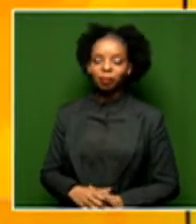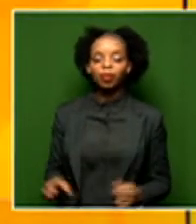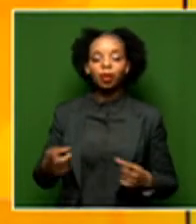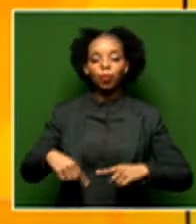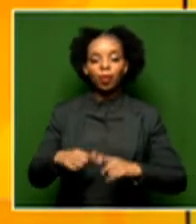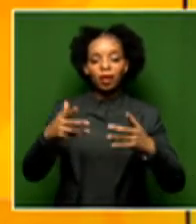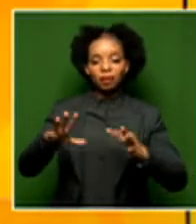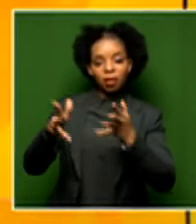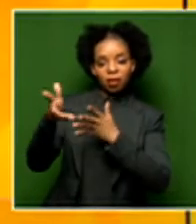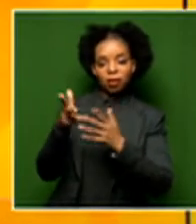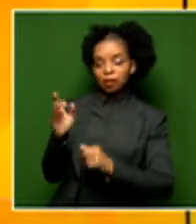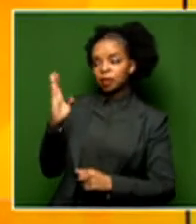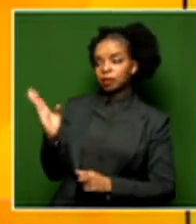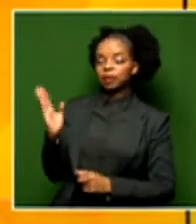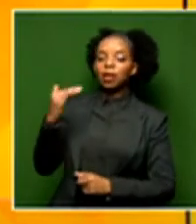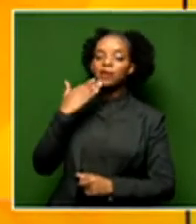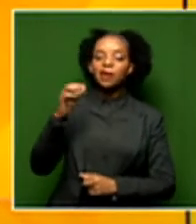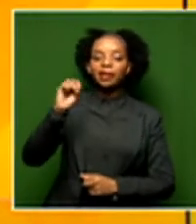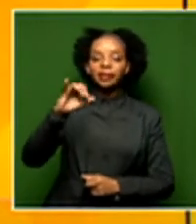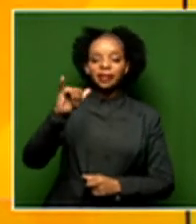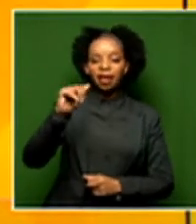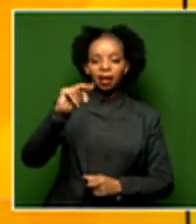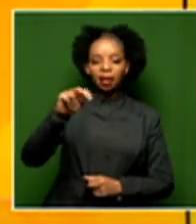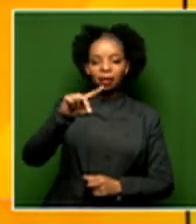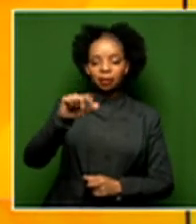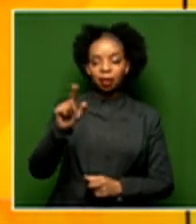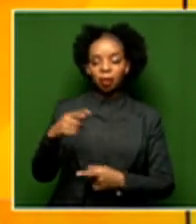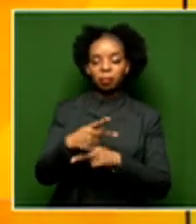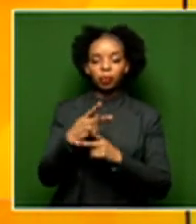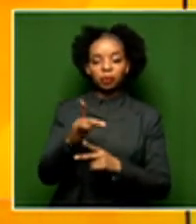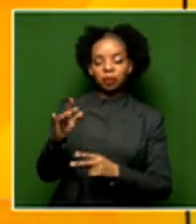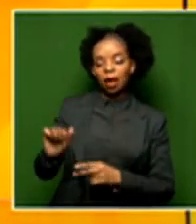Siyanda Mhlahlo on his fashion wear and producing proudly South African clothing. It is